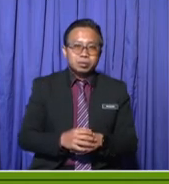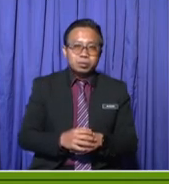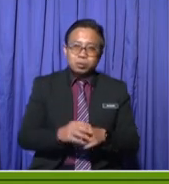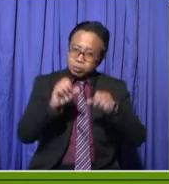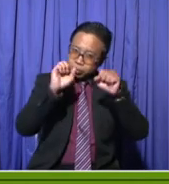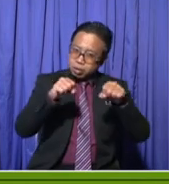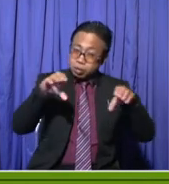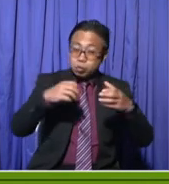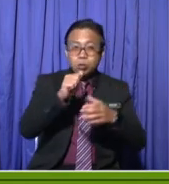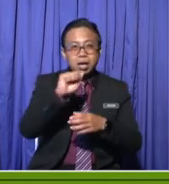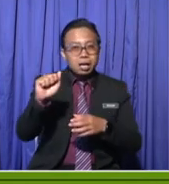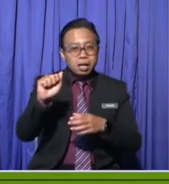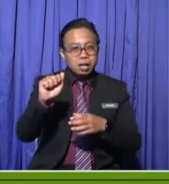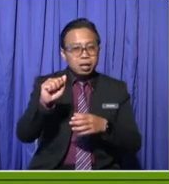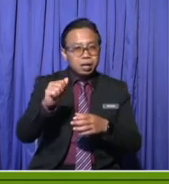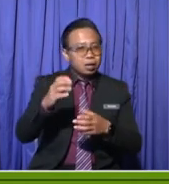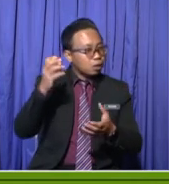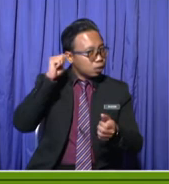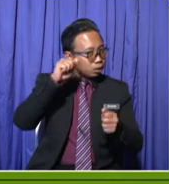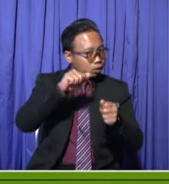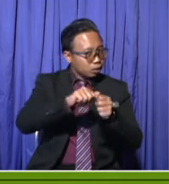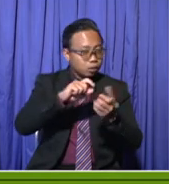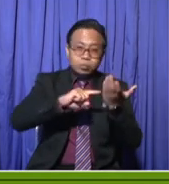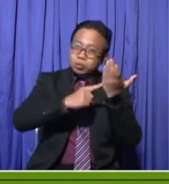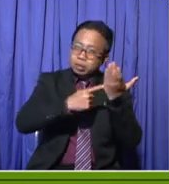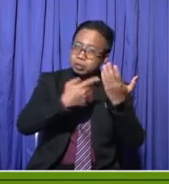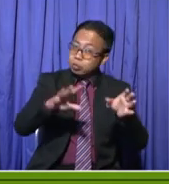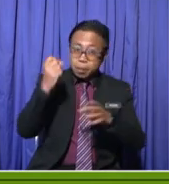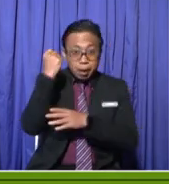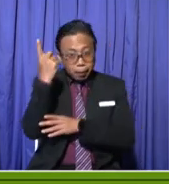Shall we do a quick revision about your understanding?